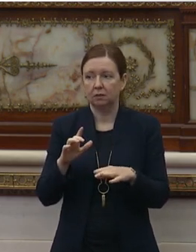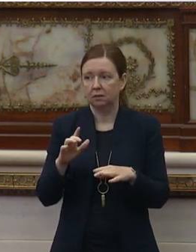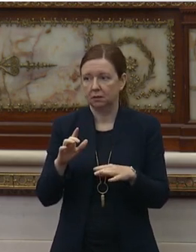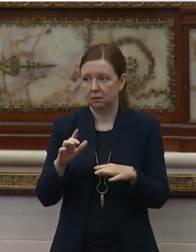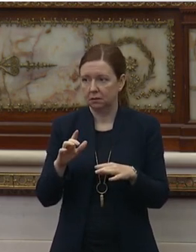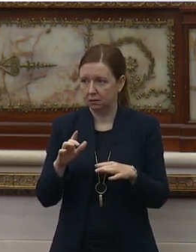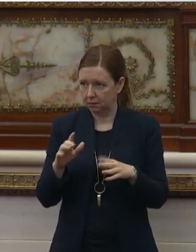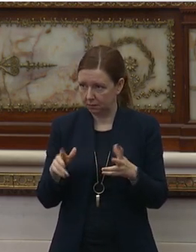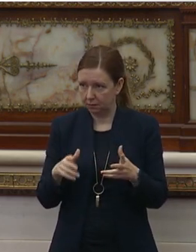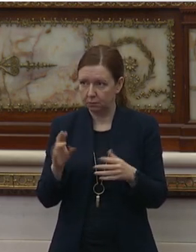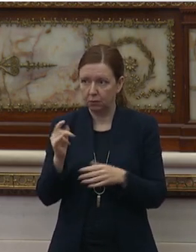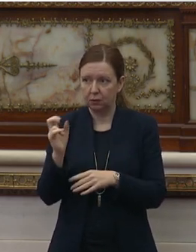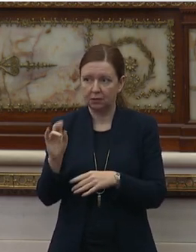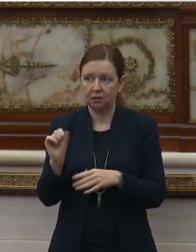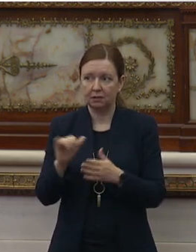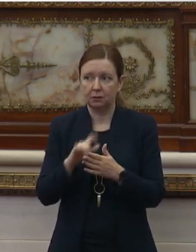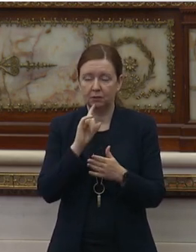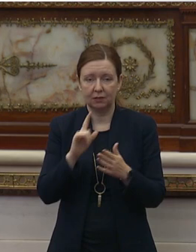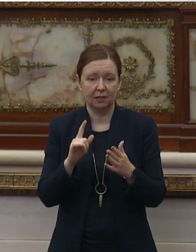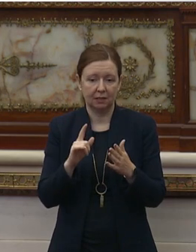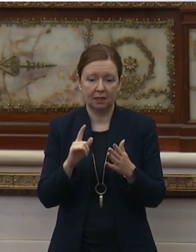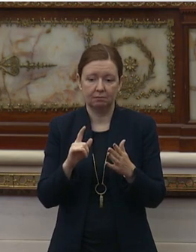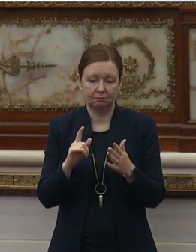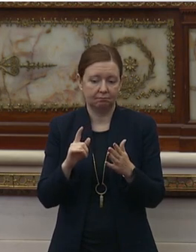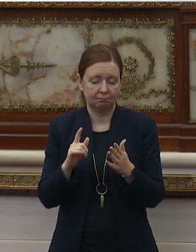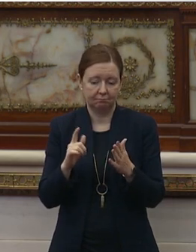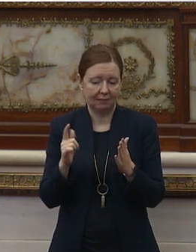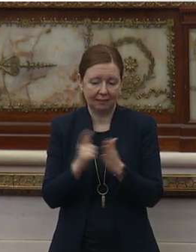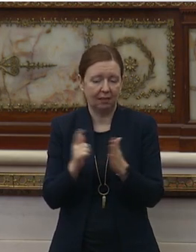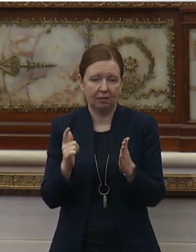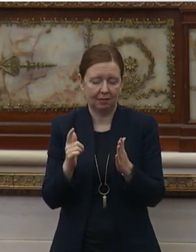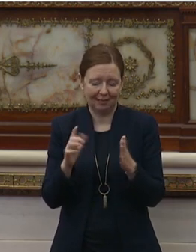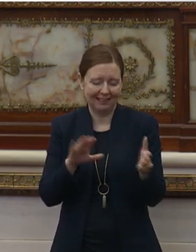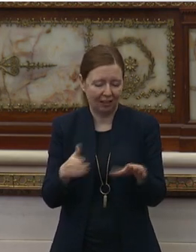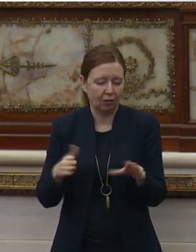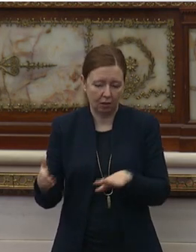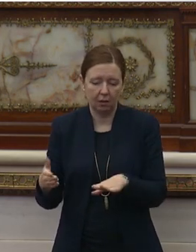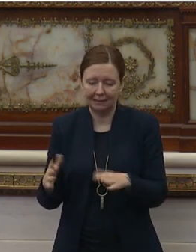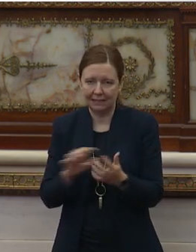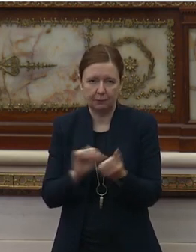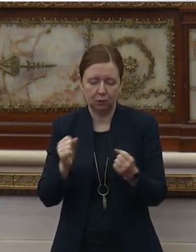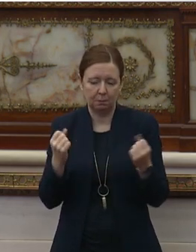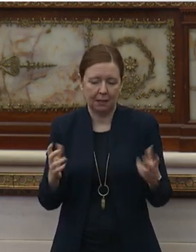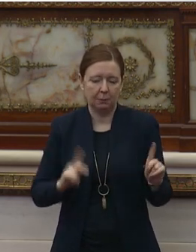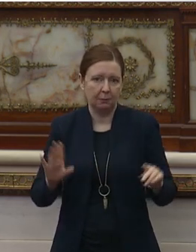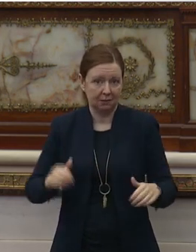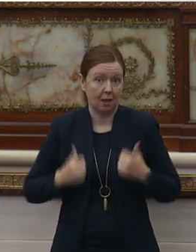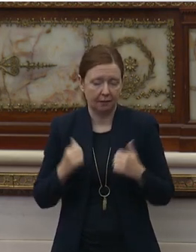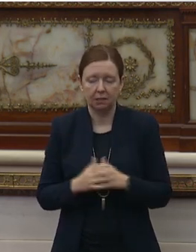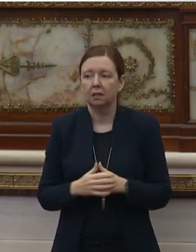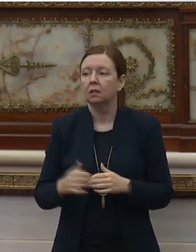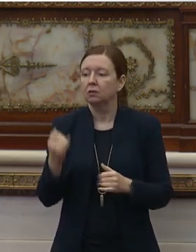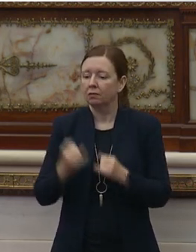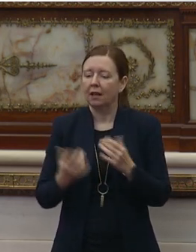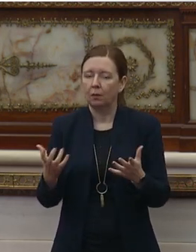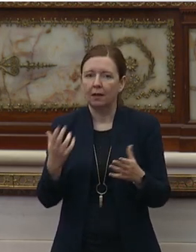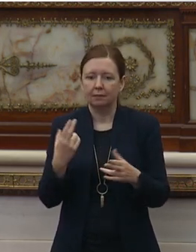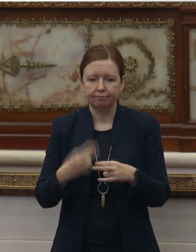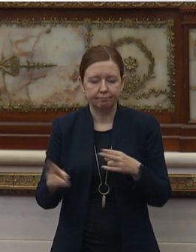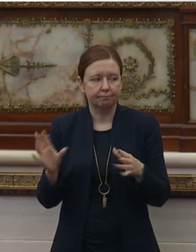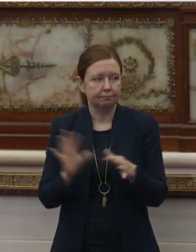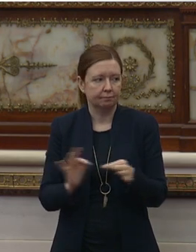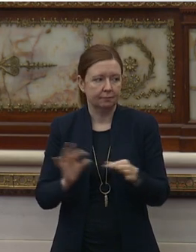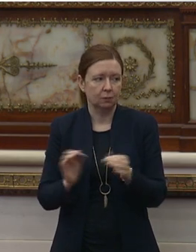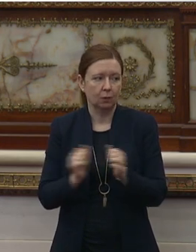munitions, which turned out to be quite lethal and damaging to a lot of people's lives. finally, I just want to speak very briefly